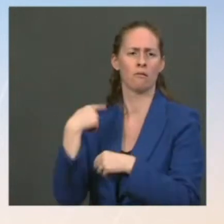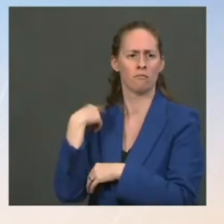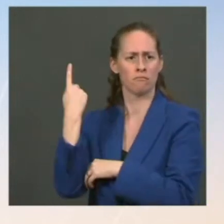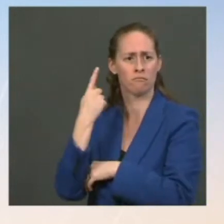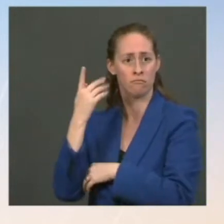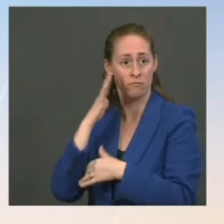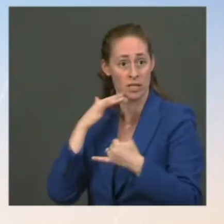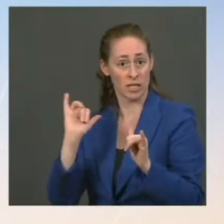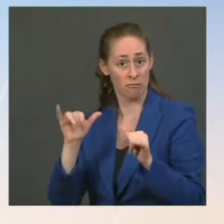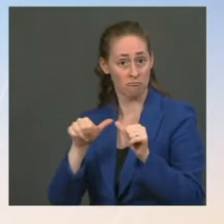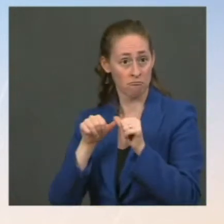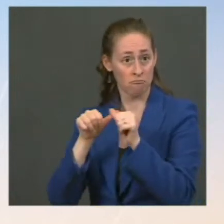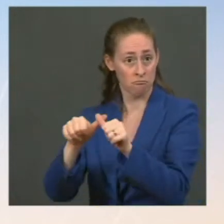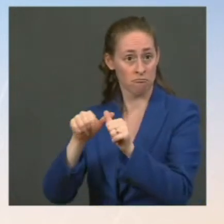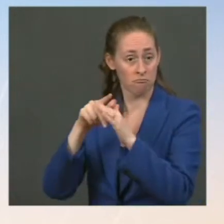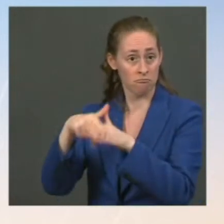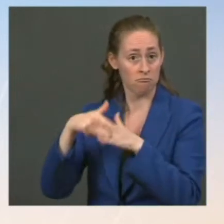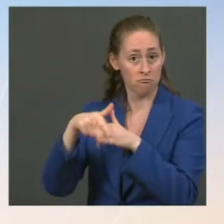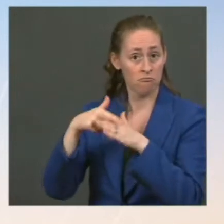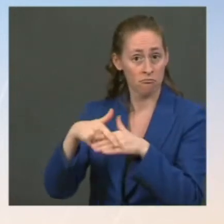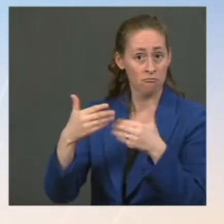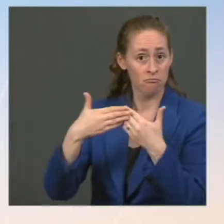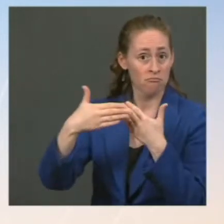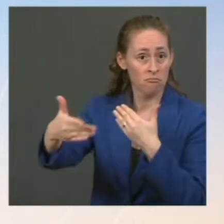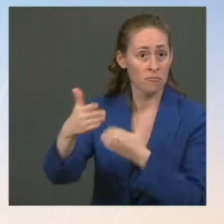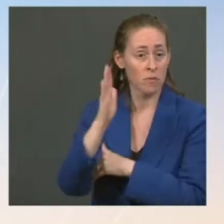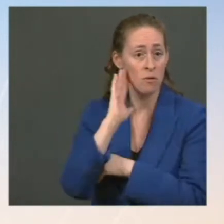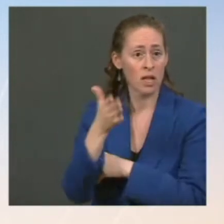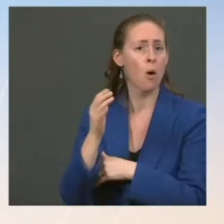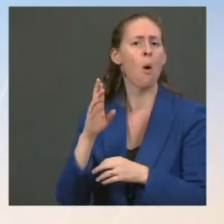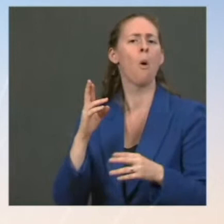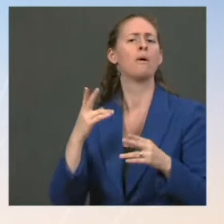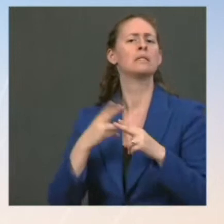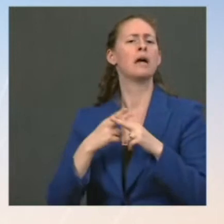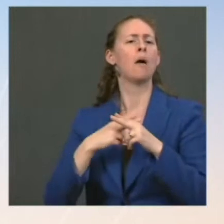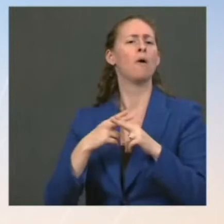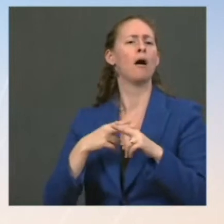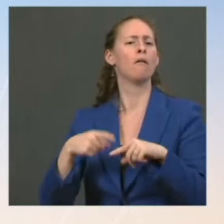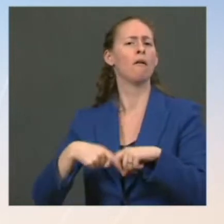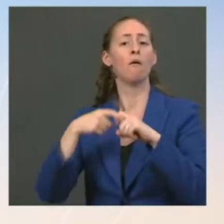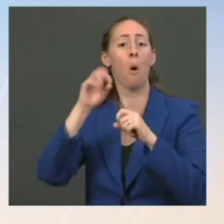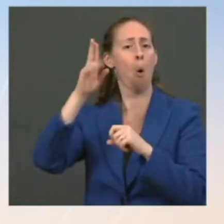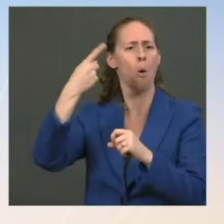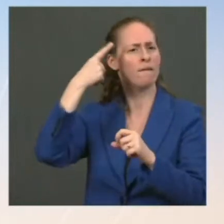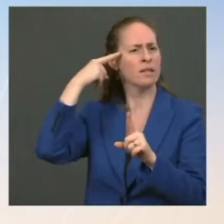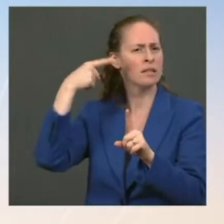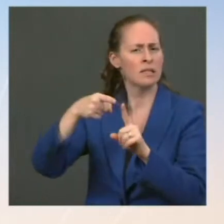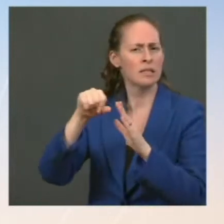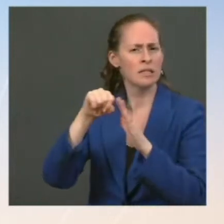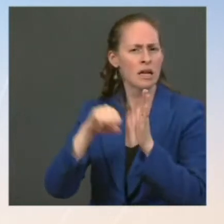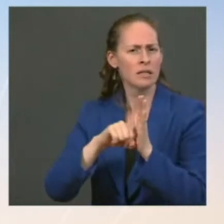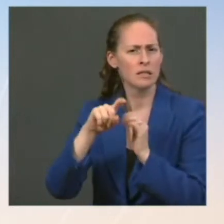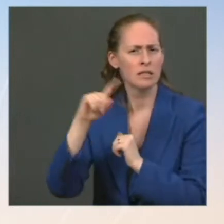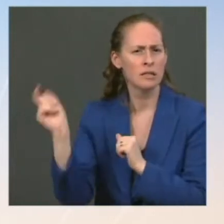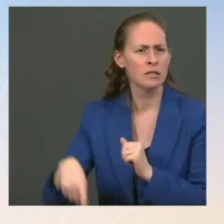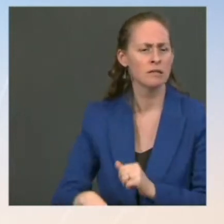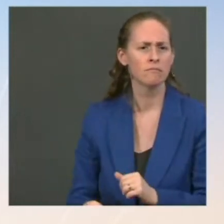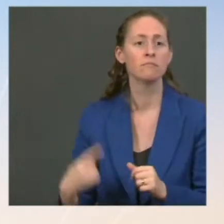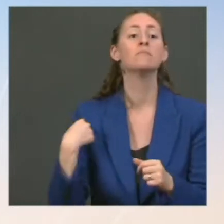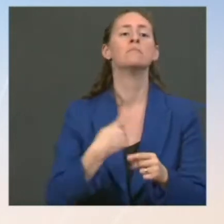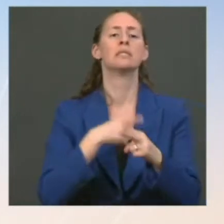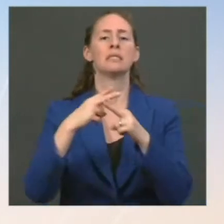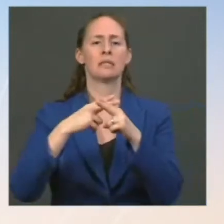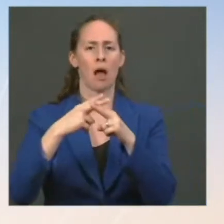horse patrols throughout the rest of the country? I know they're temporarily suspended in Texas, or in Del Rio, Texas, rather. They are temporarily suspended in Del Rio, Texas. I think